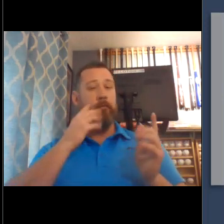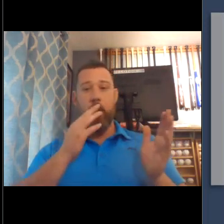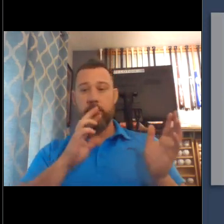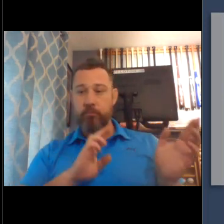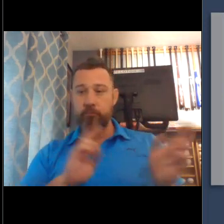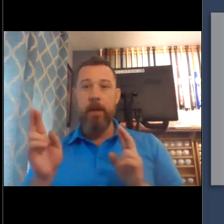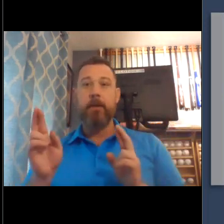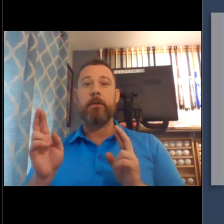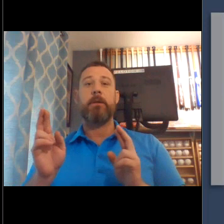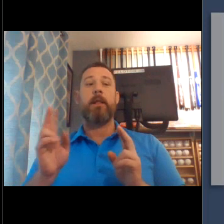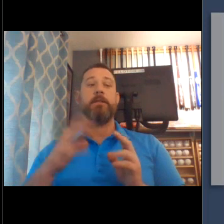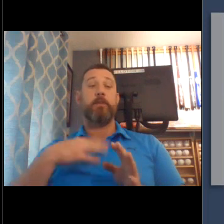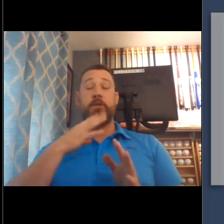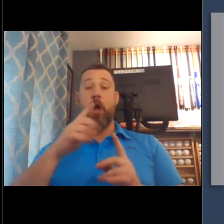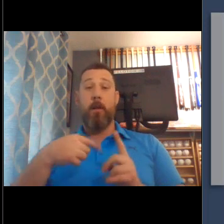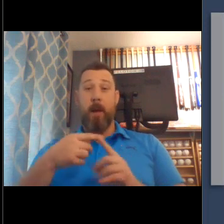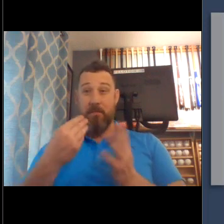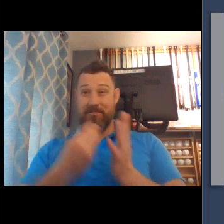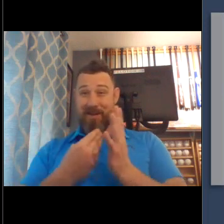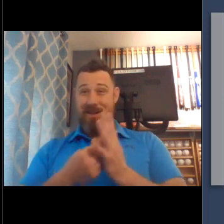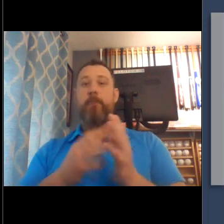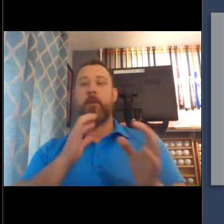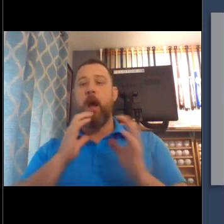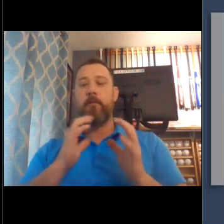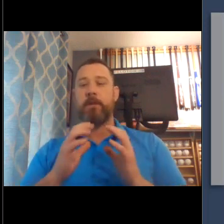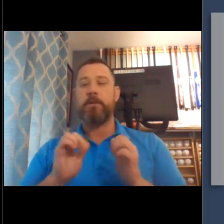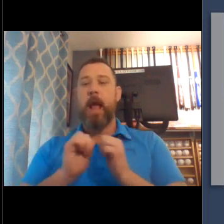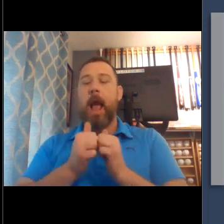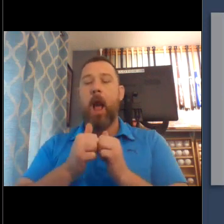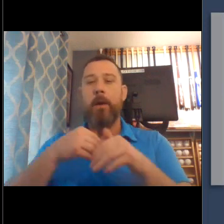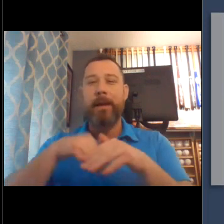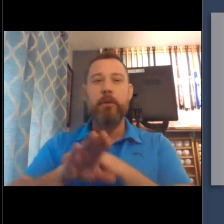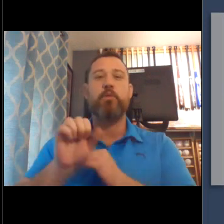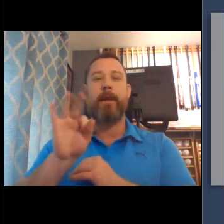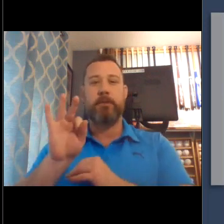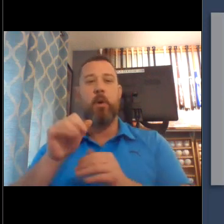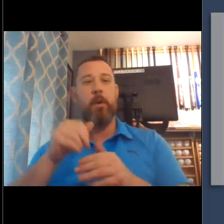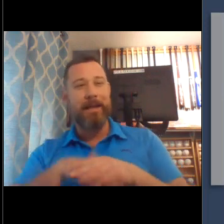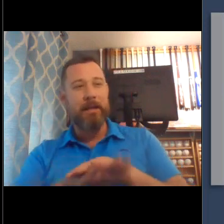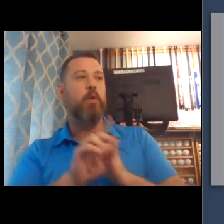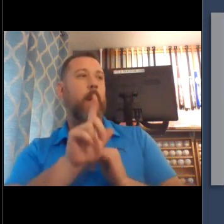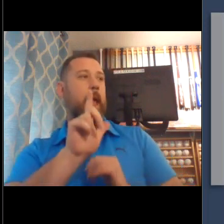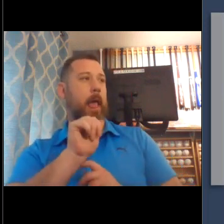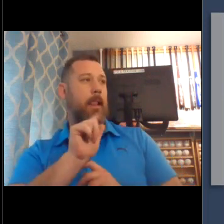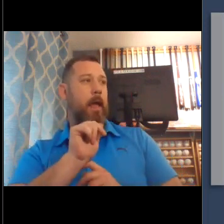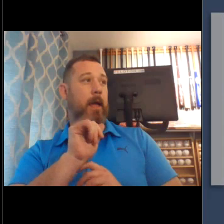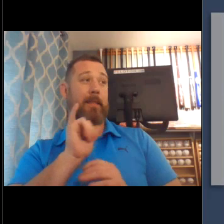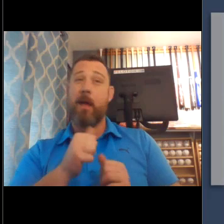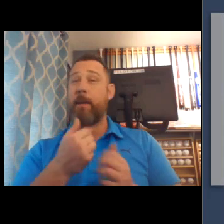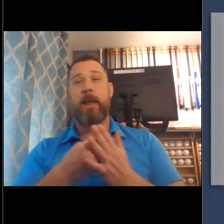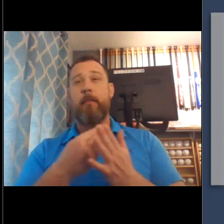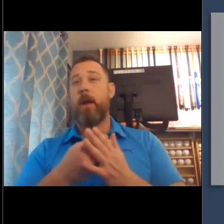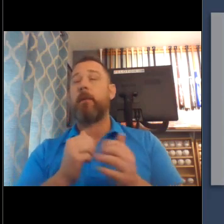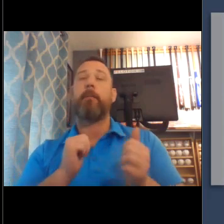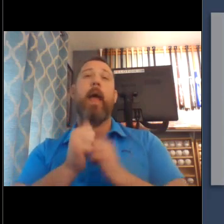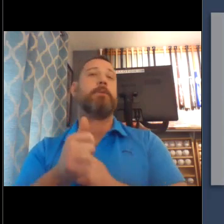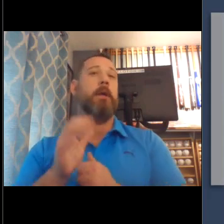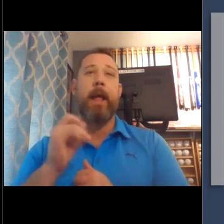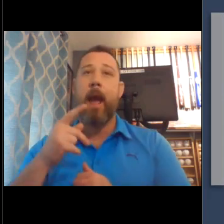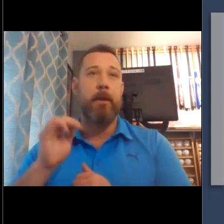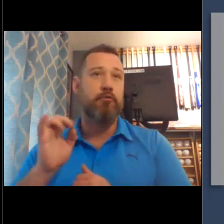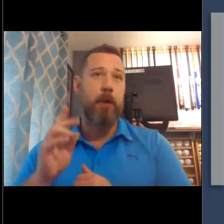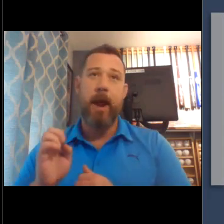talk about money, I'm having conversations about how to get into San Francisco and how to get into LA. And that may take money beyond cap and trade. It may take a new